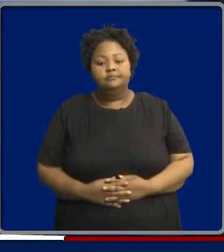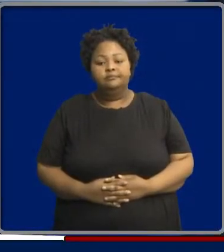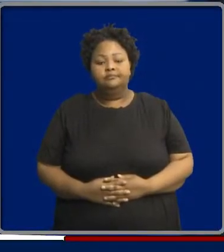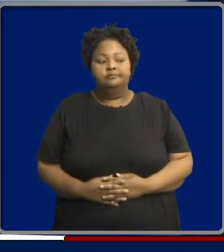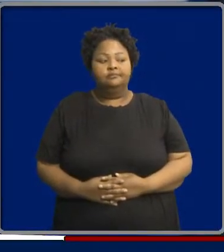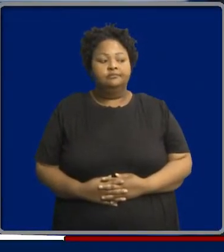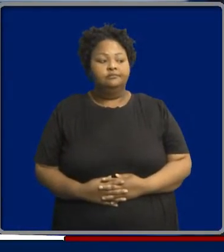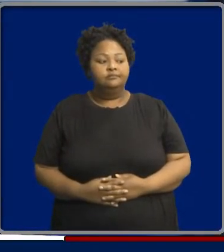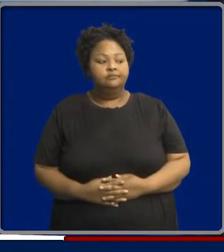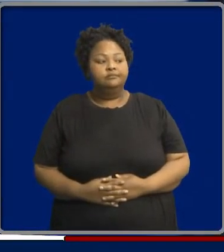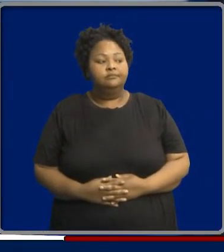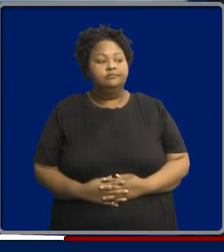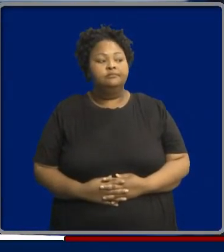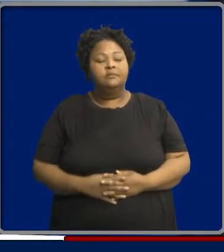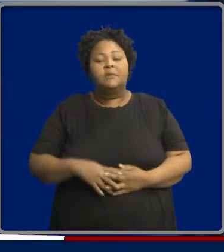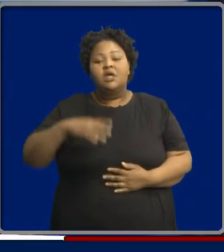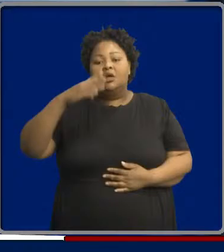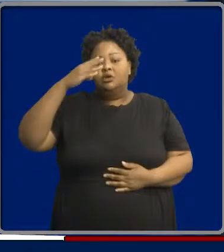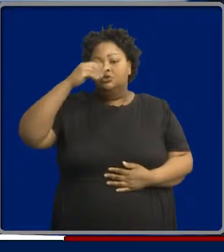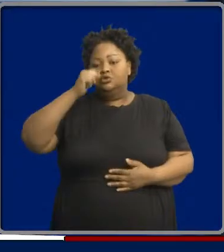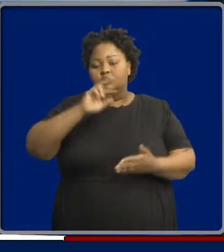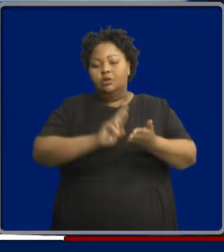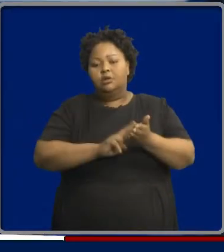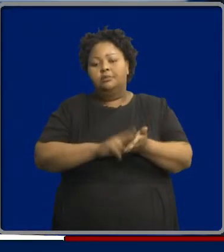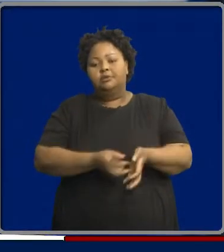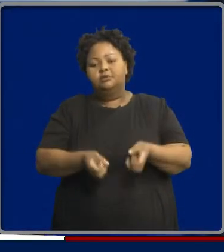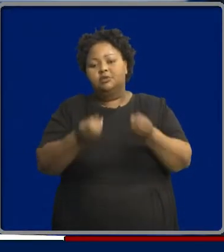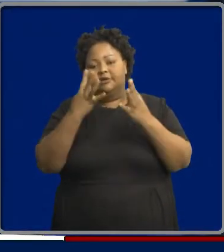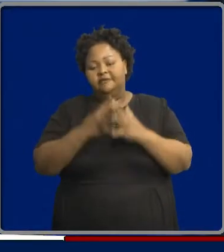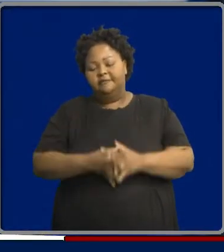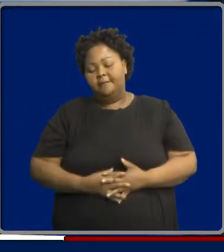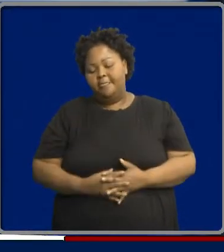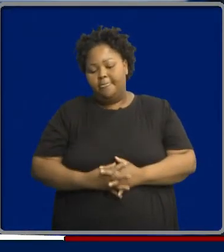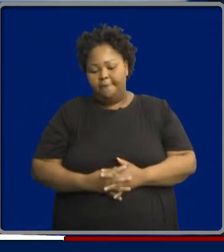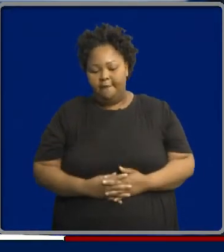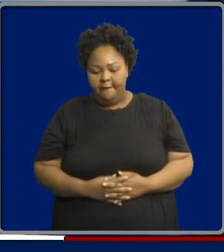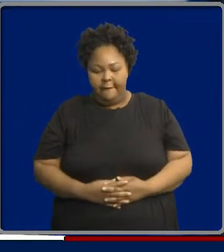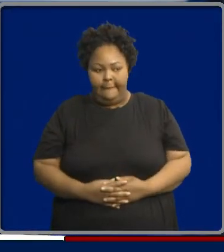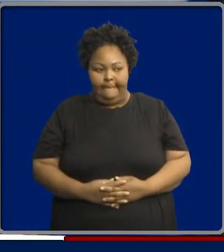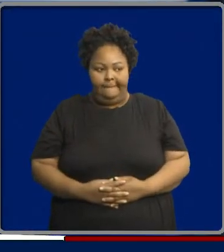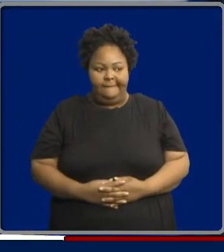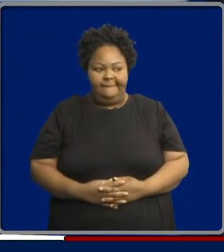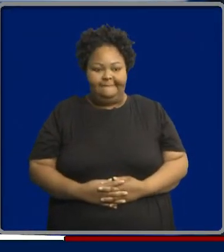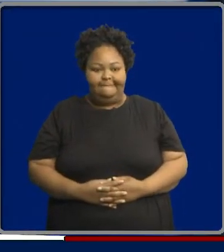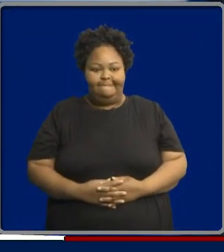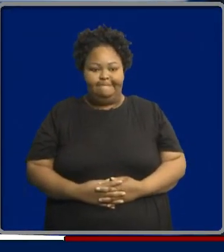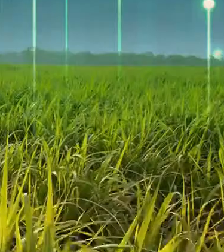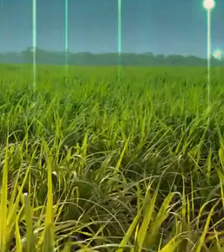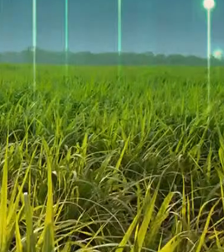Right, we visit the International Sugar Organization to take a look at the sales of sugar globally.